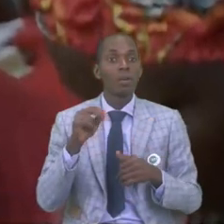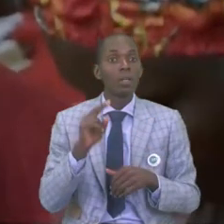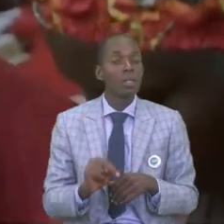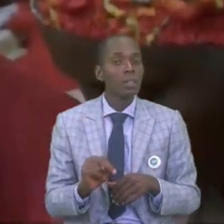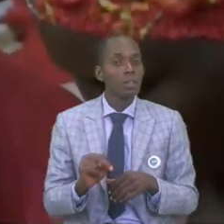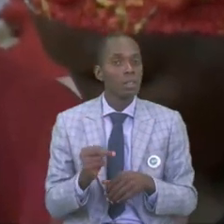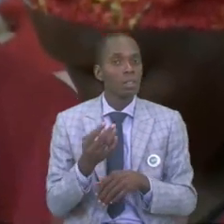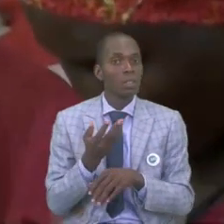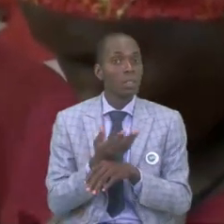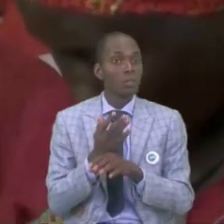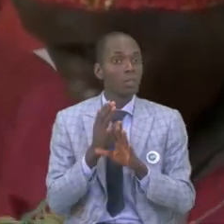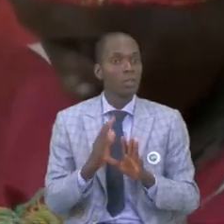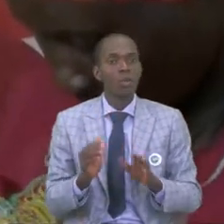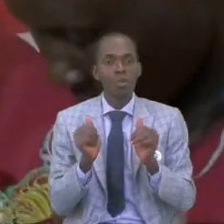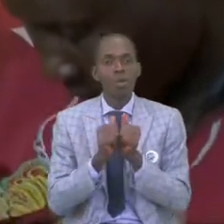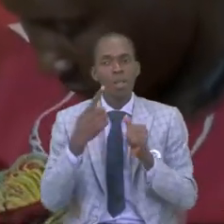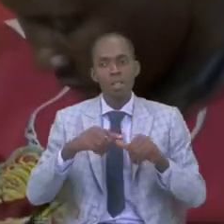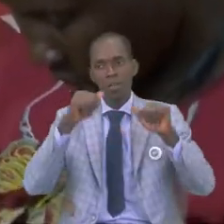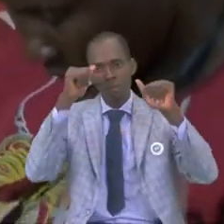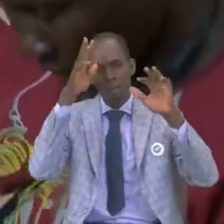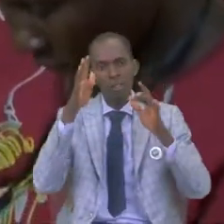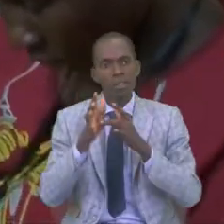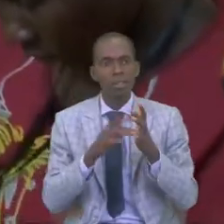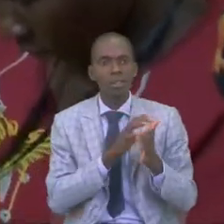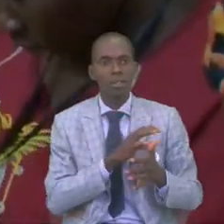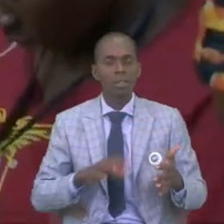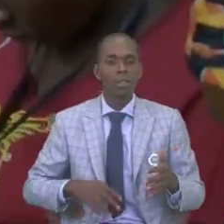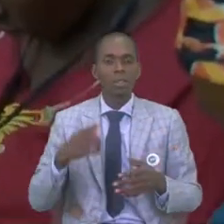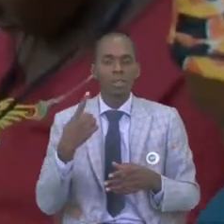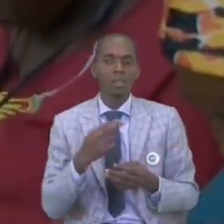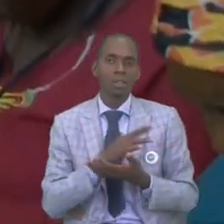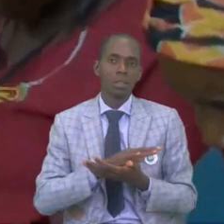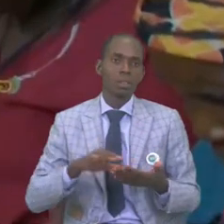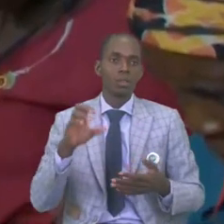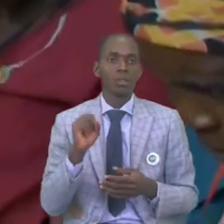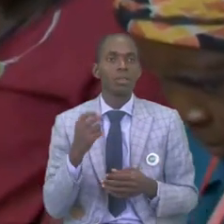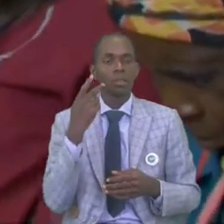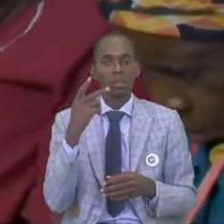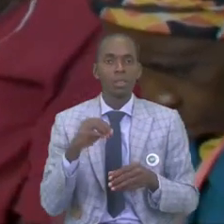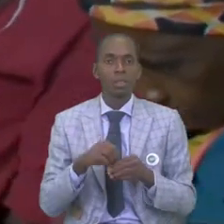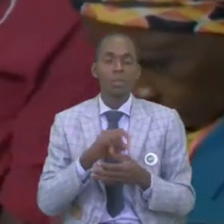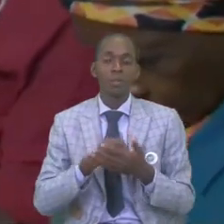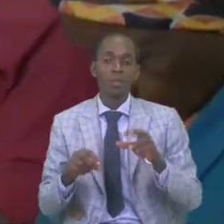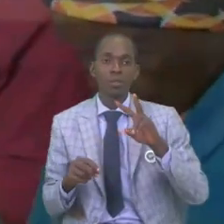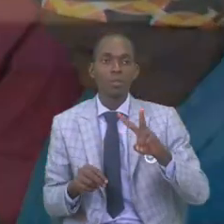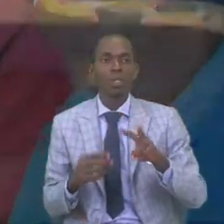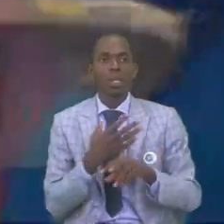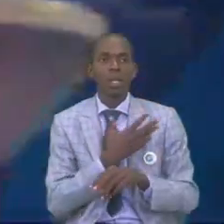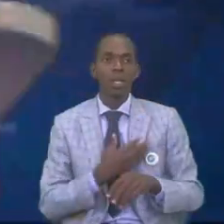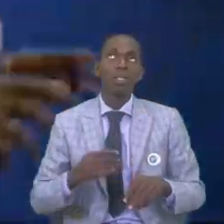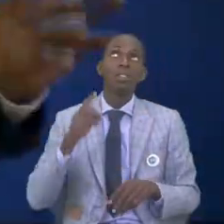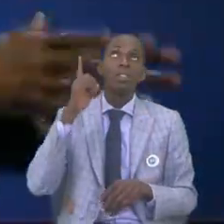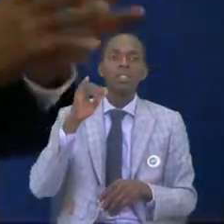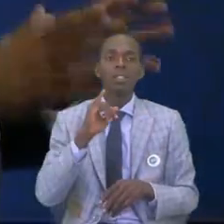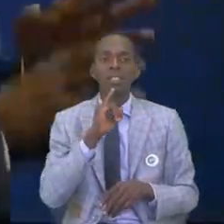Jesus Christ the righteous. And then in verse 2, he tells us, and he is, present